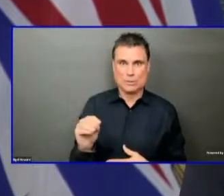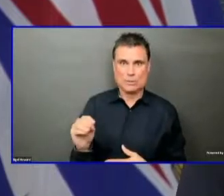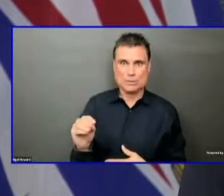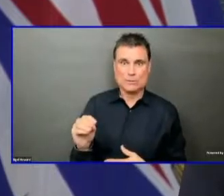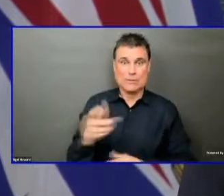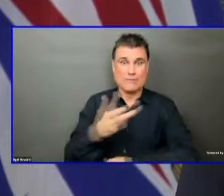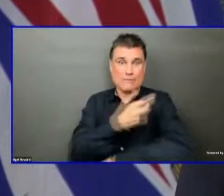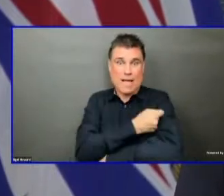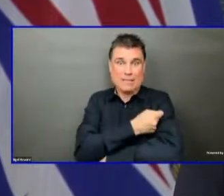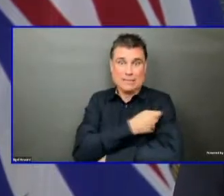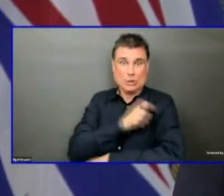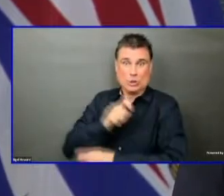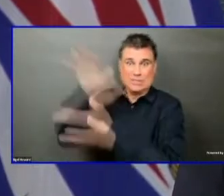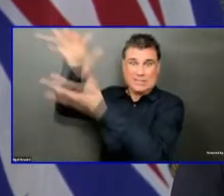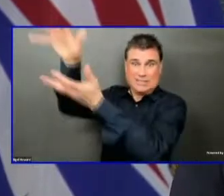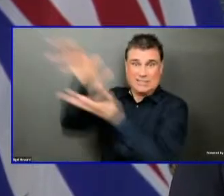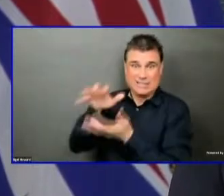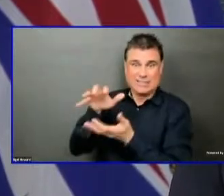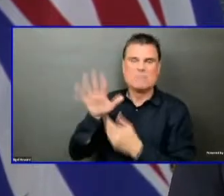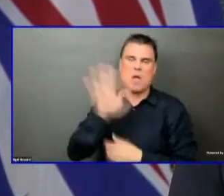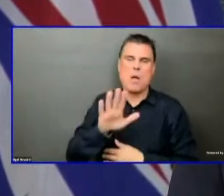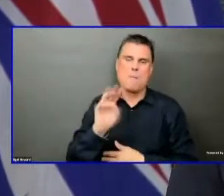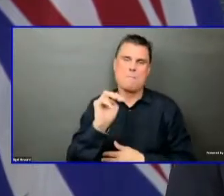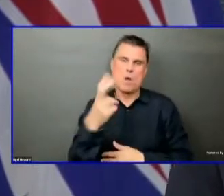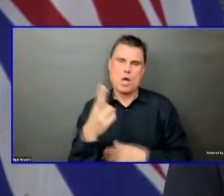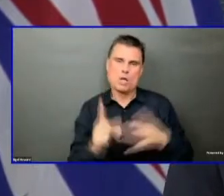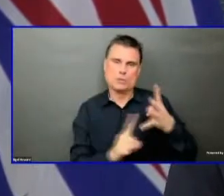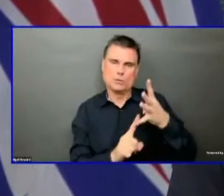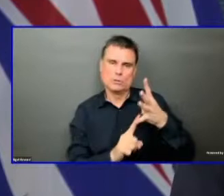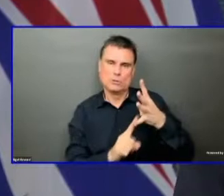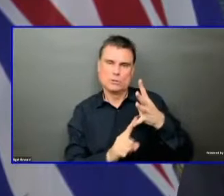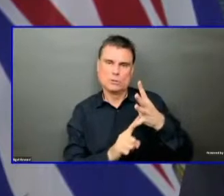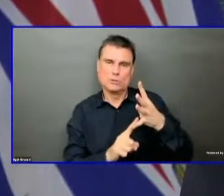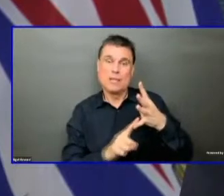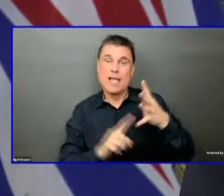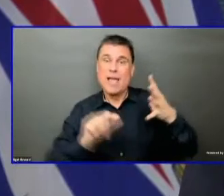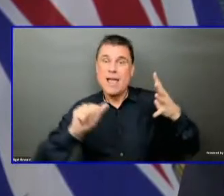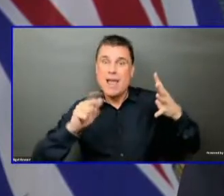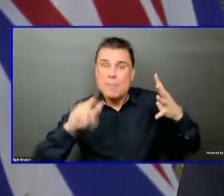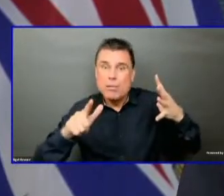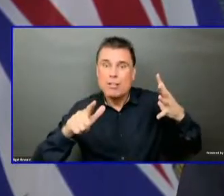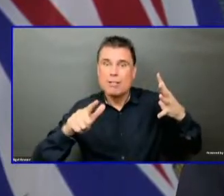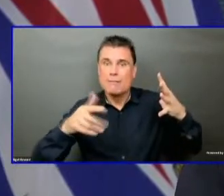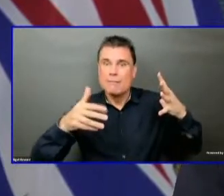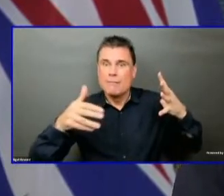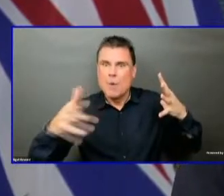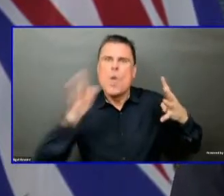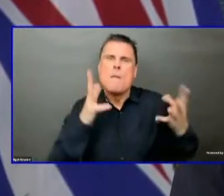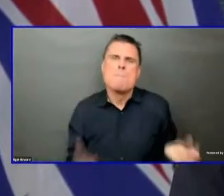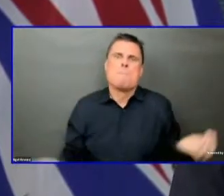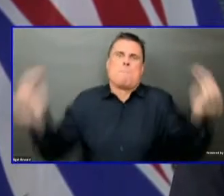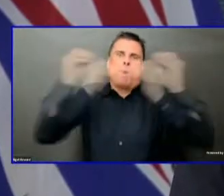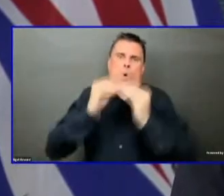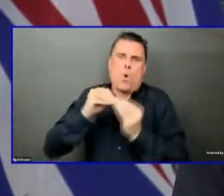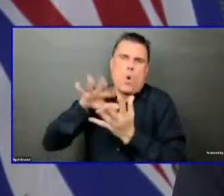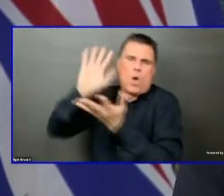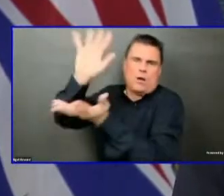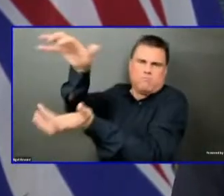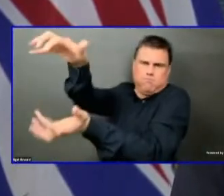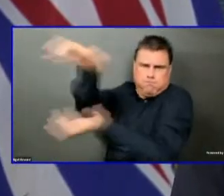to reduce the spread in communities. So the vaccine will help especially protect the most vulnerable. And that has been